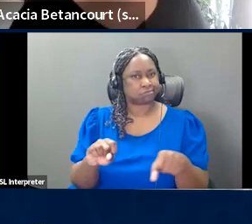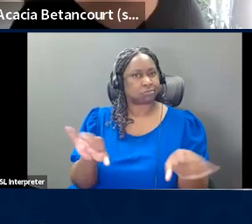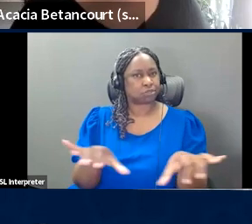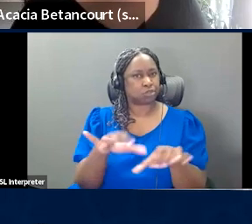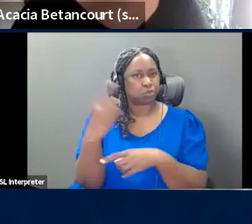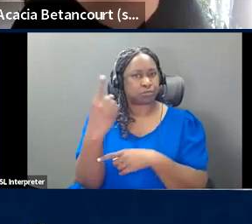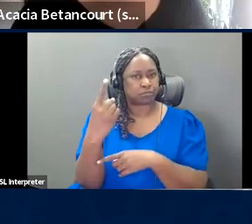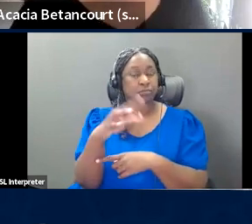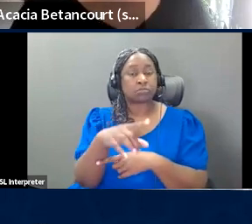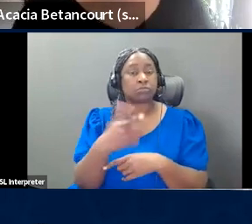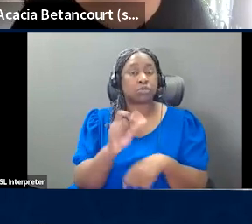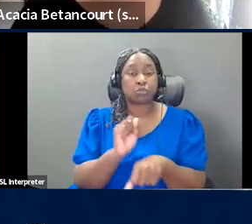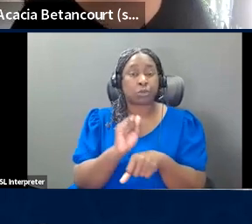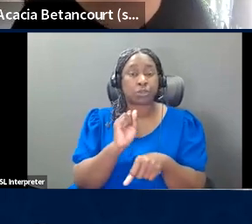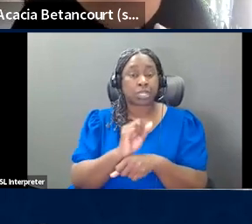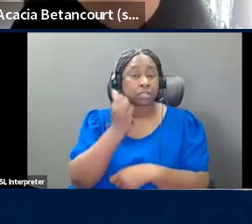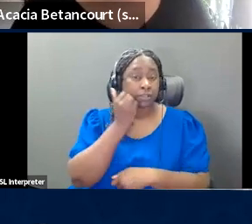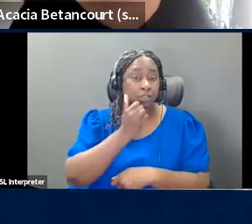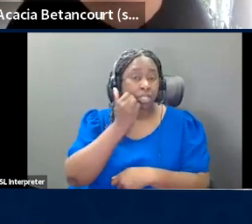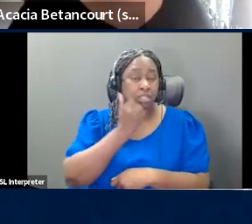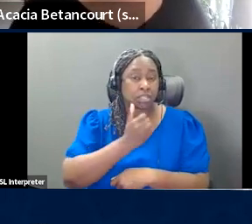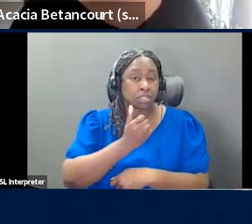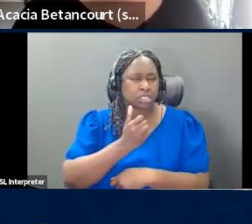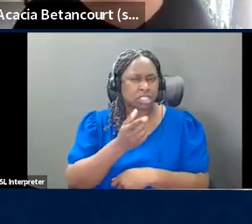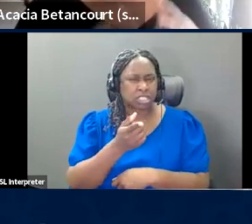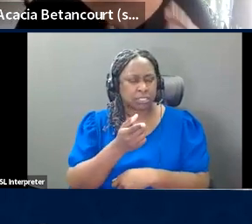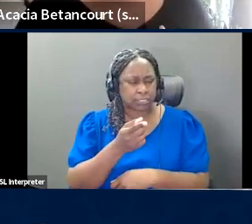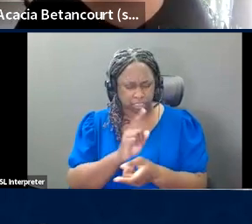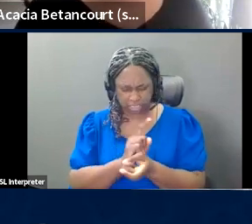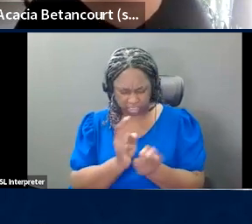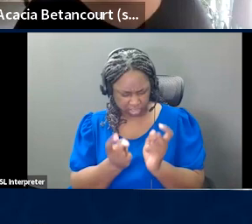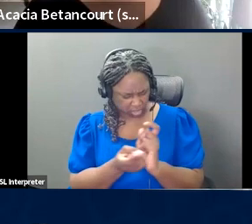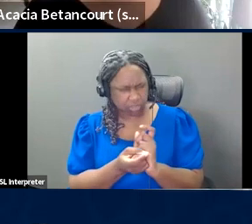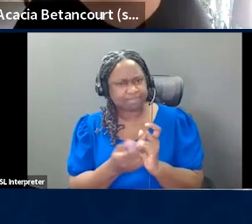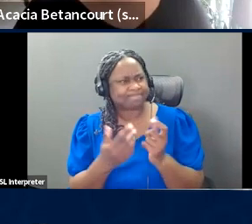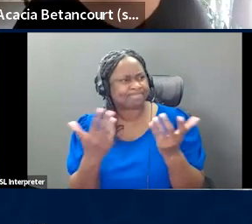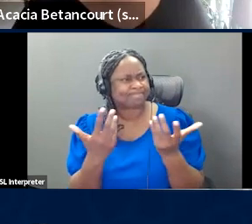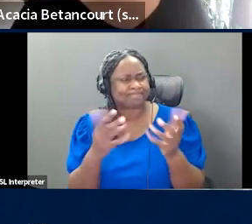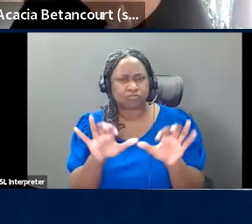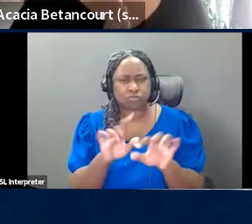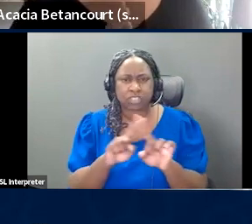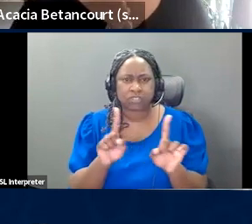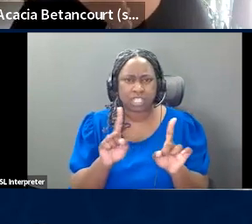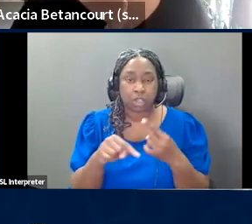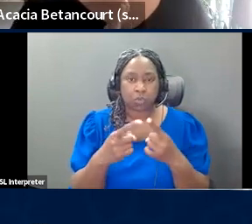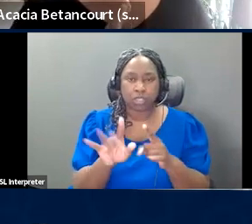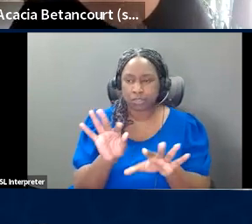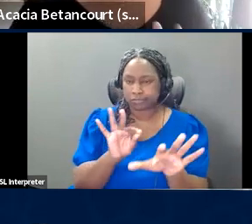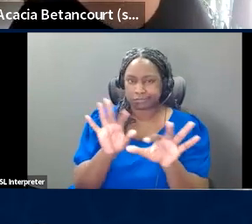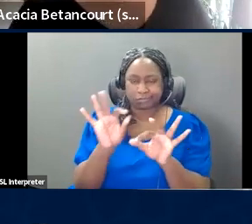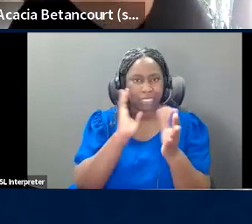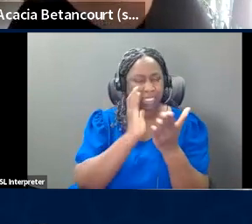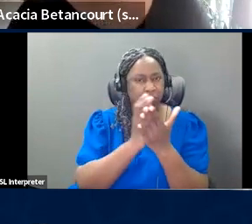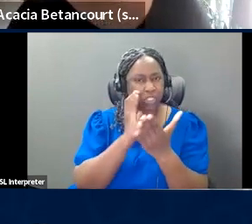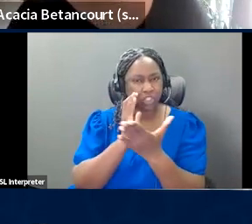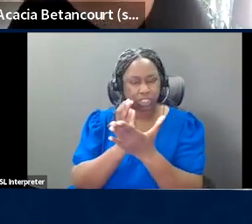day doing our jobs, what do we need to do differently, especially when choosing images, to shape